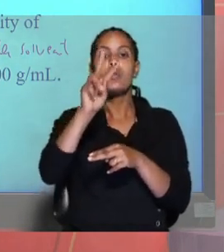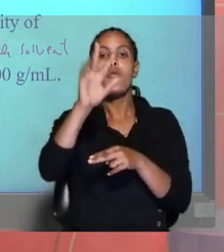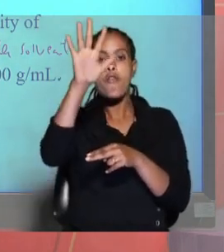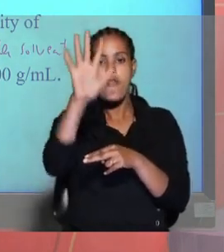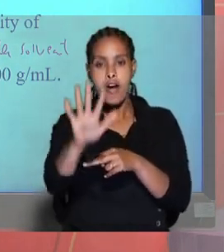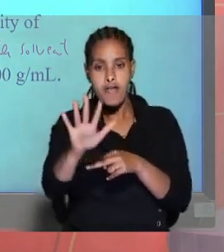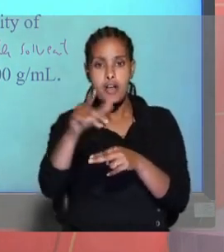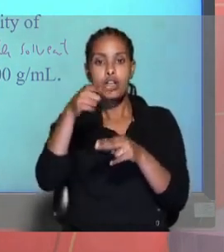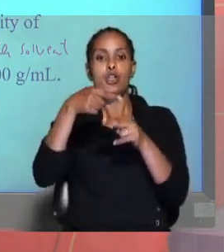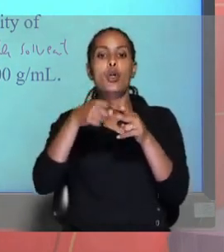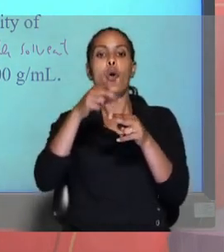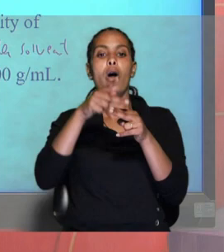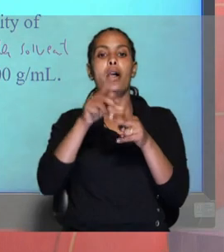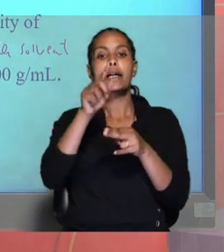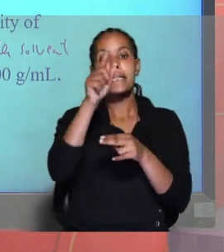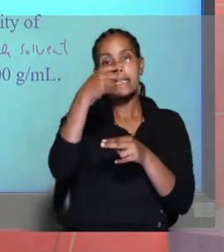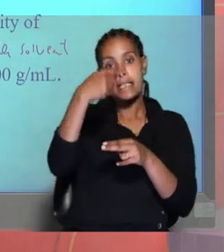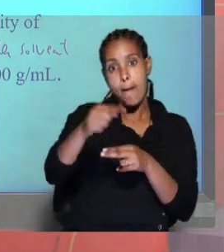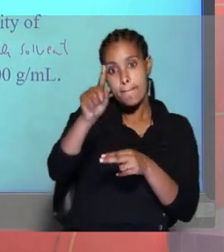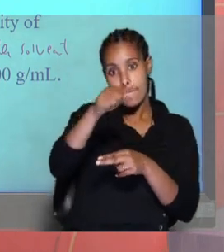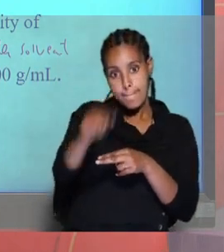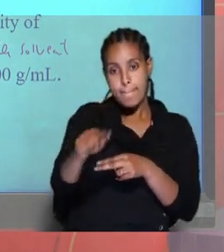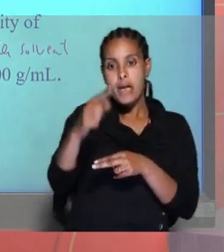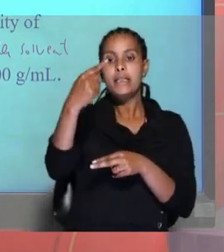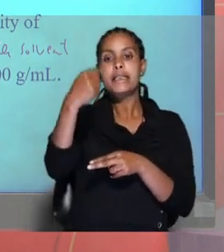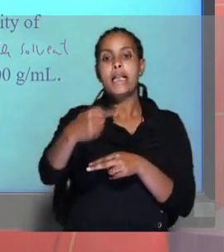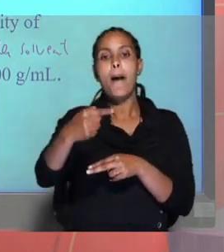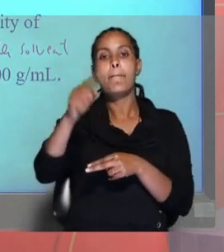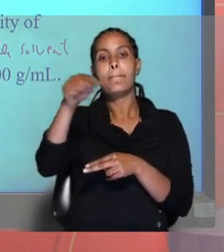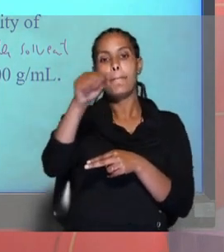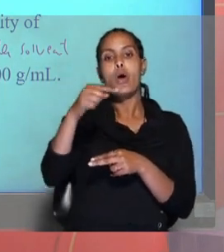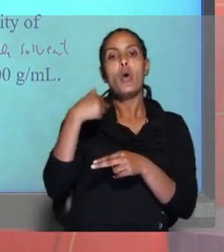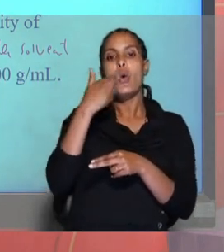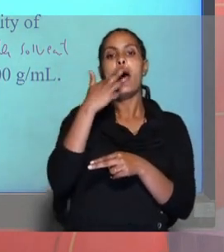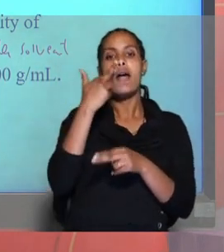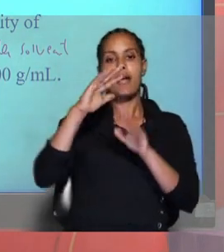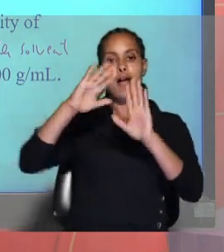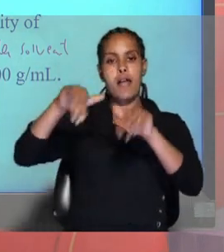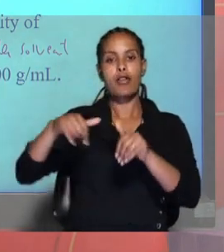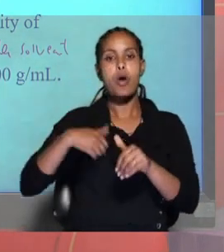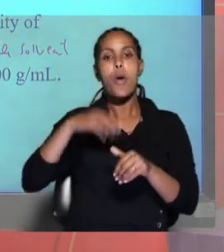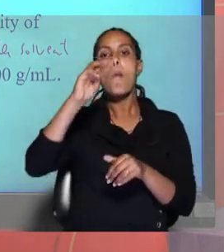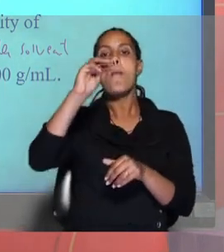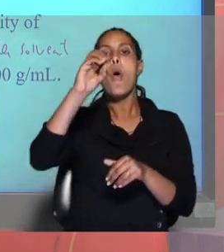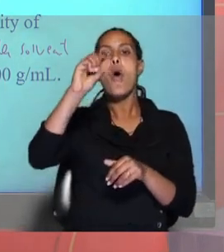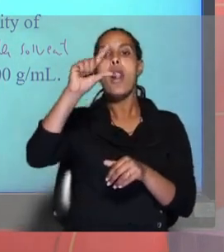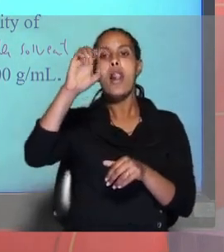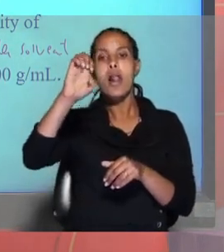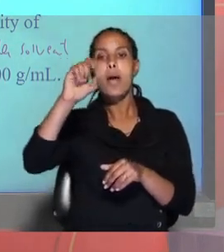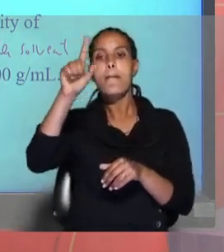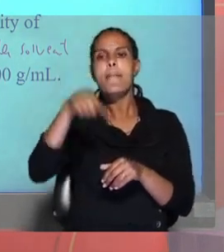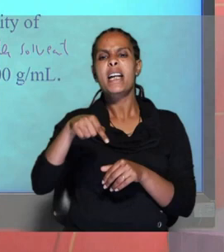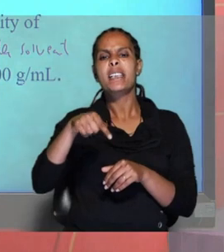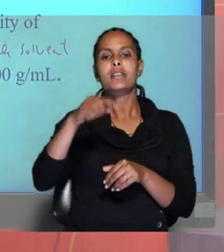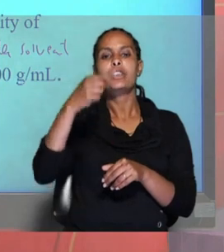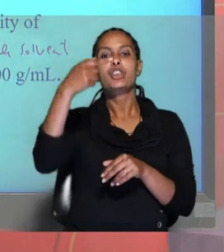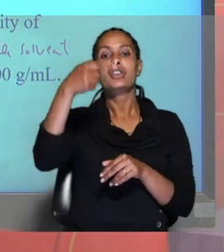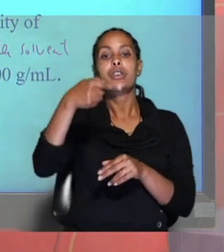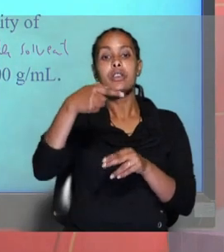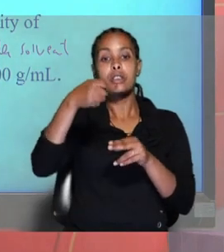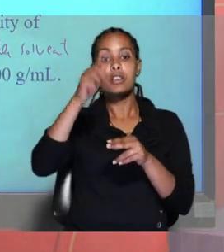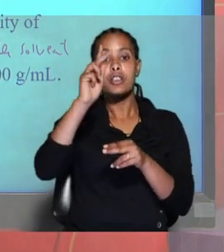0.025 kilogram. Gram will be cancelled by gram. We are left with mole per kg, which is the units